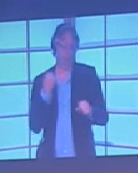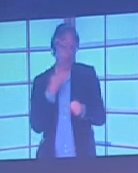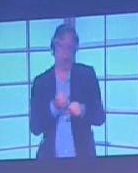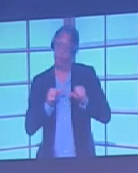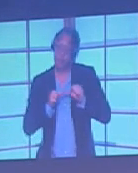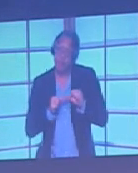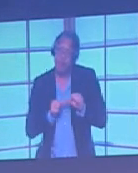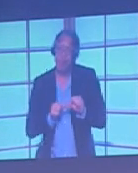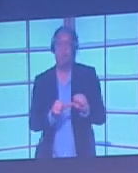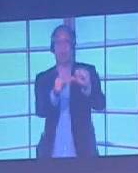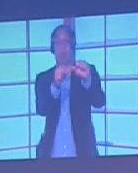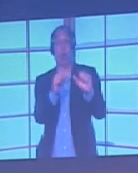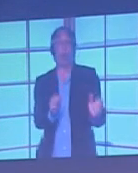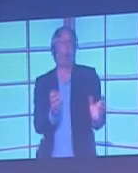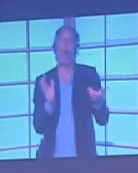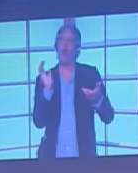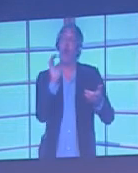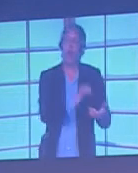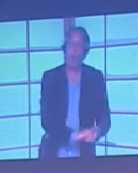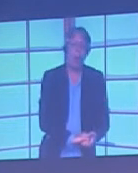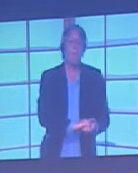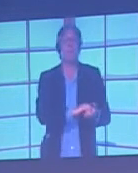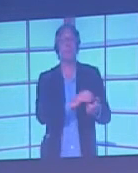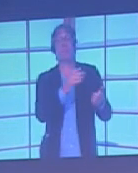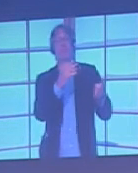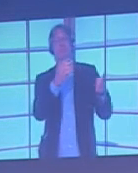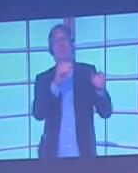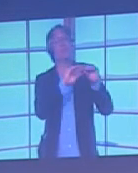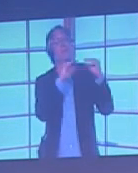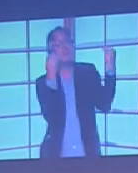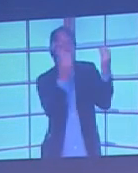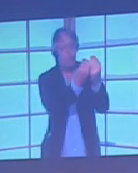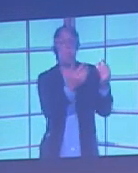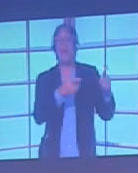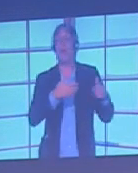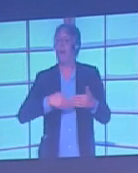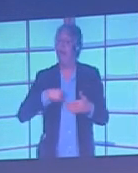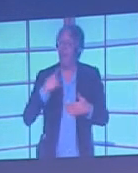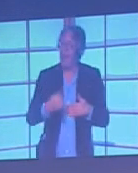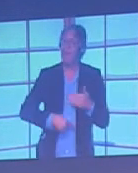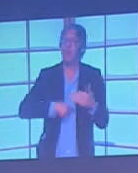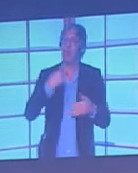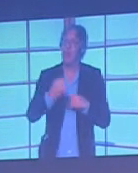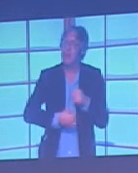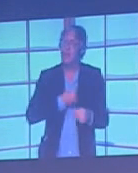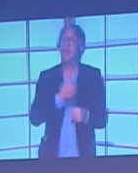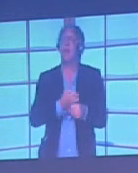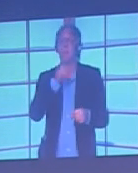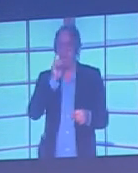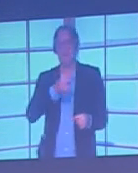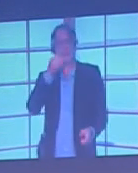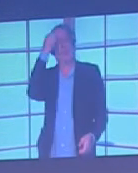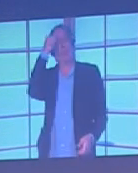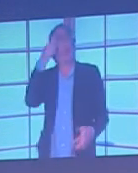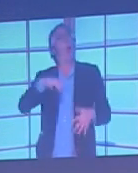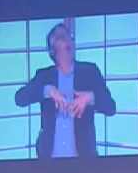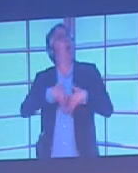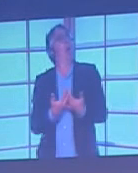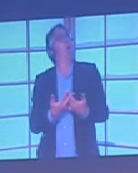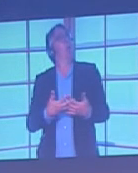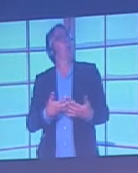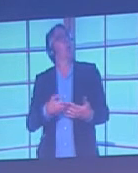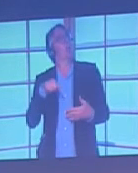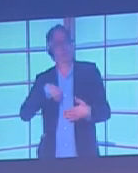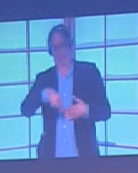level, at stadium level, this should be in the business plan year on year. What can we do this year to make another improvement at this